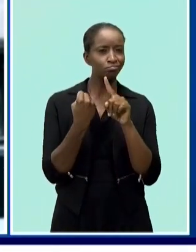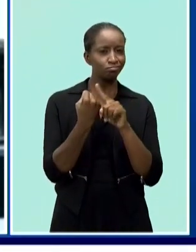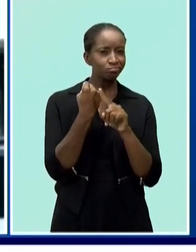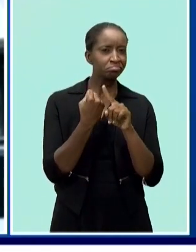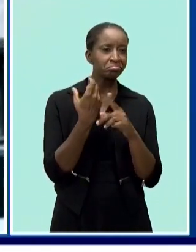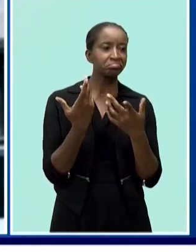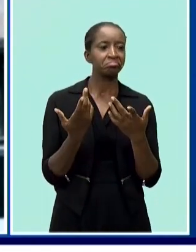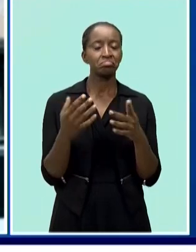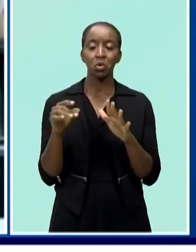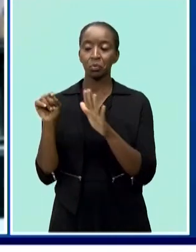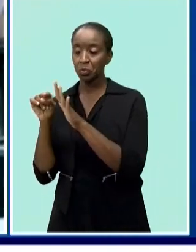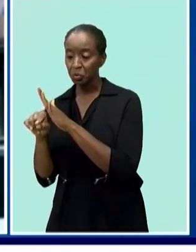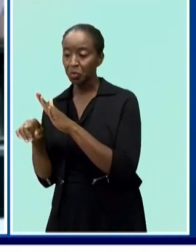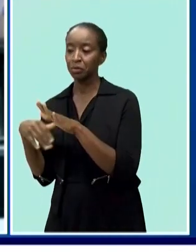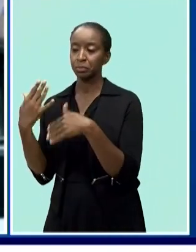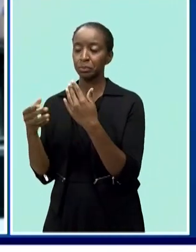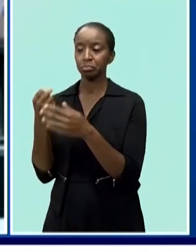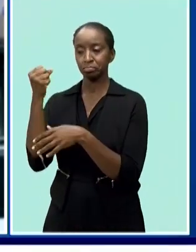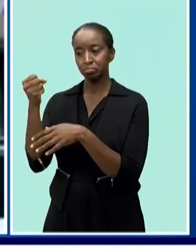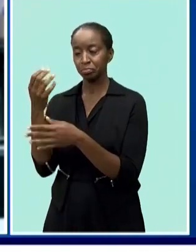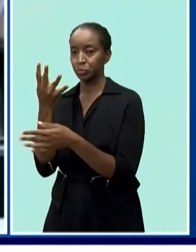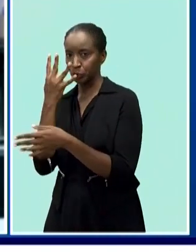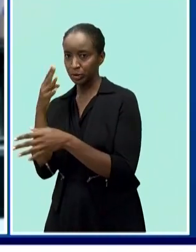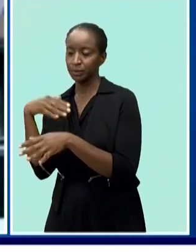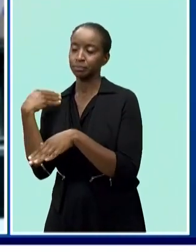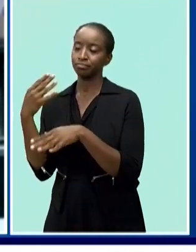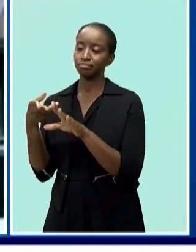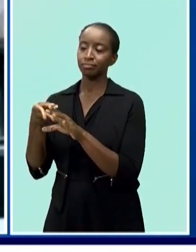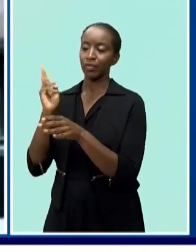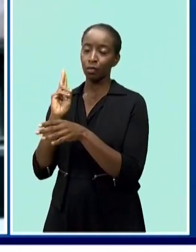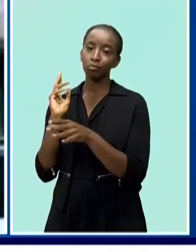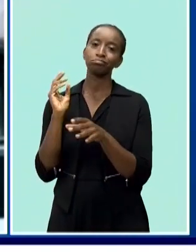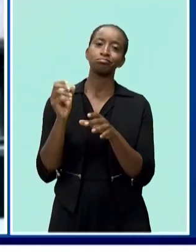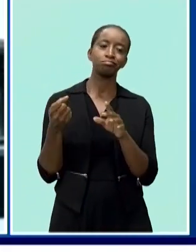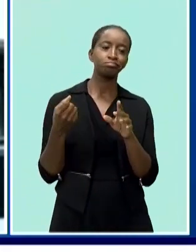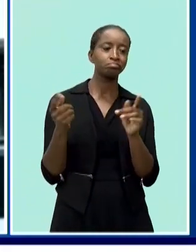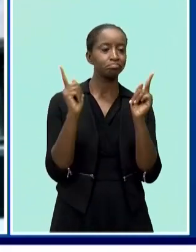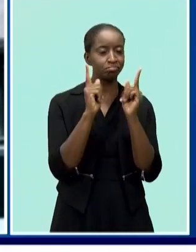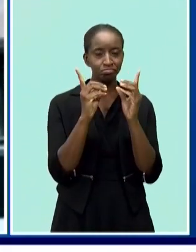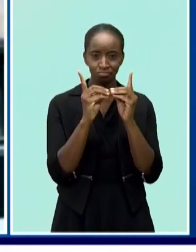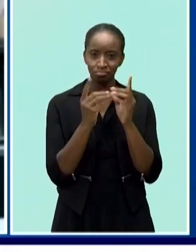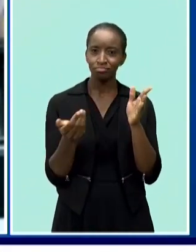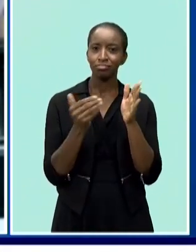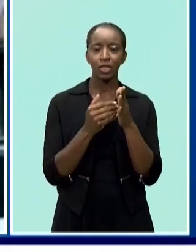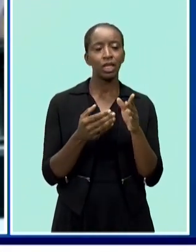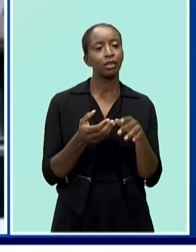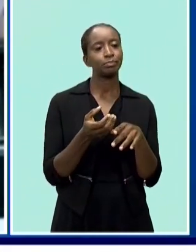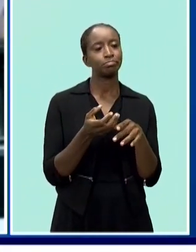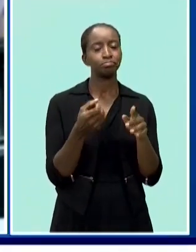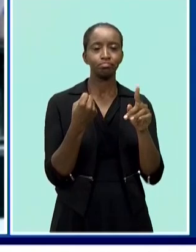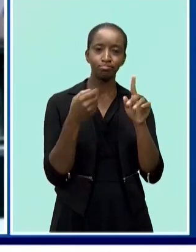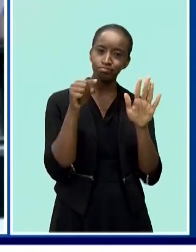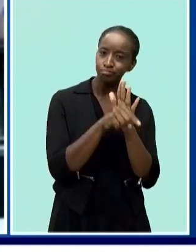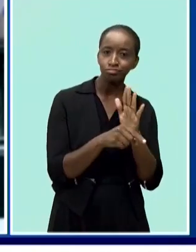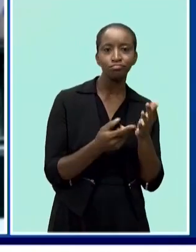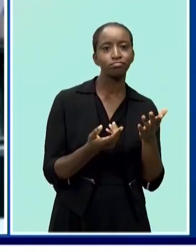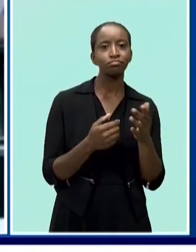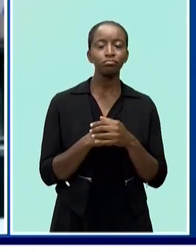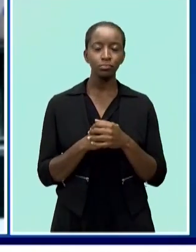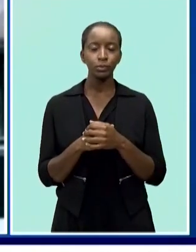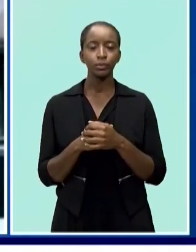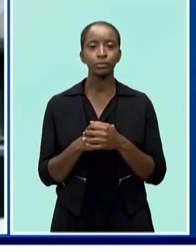people committing violent domestic crimes, serving time for them, and then coming out only to do the same thing to another